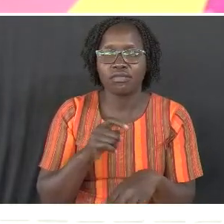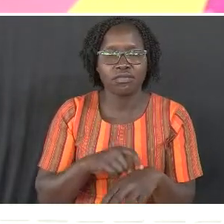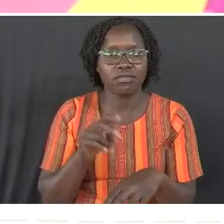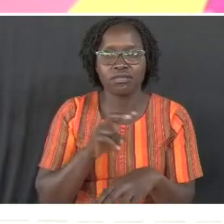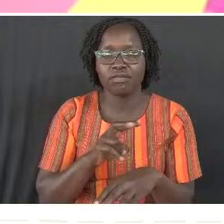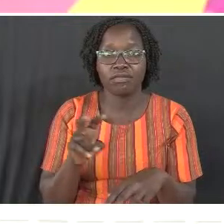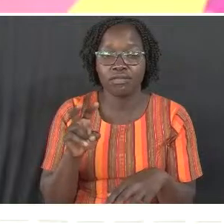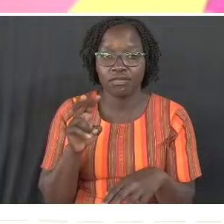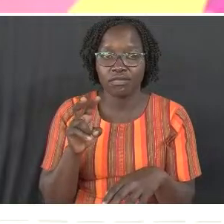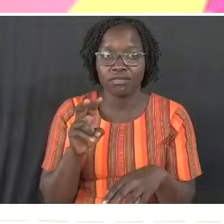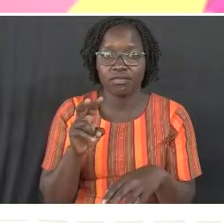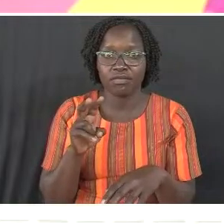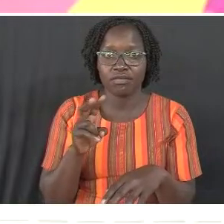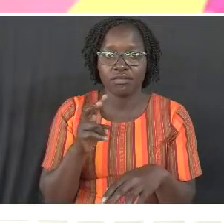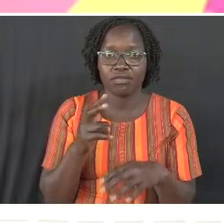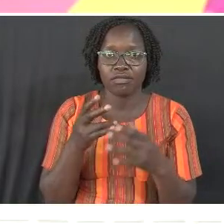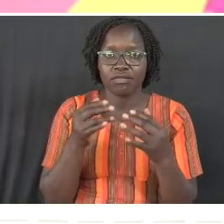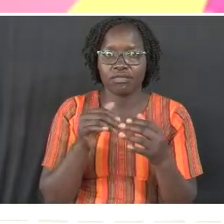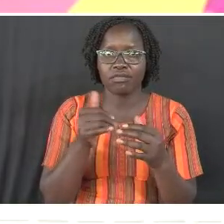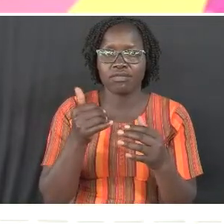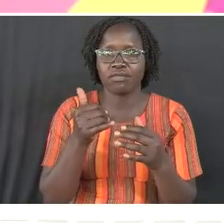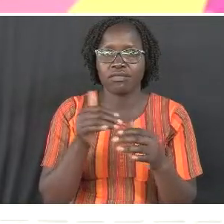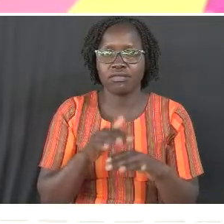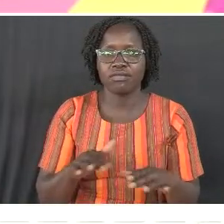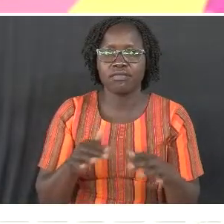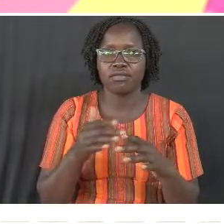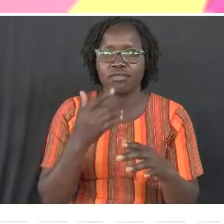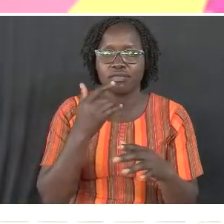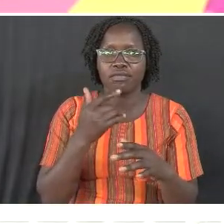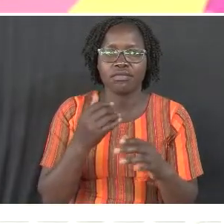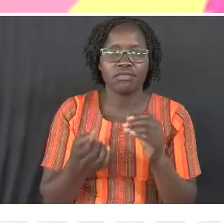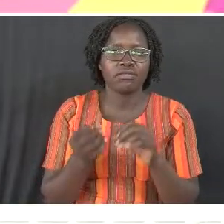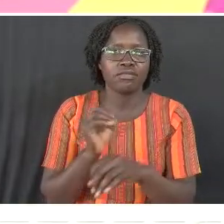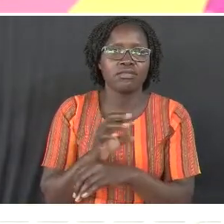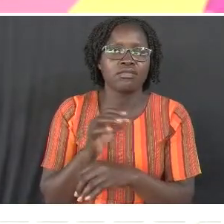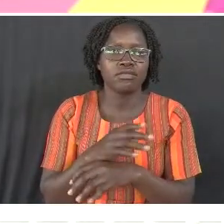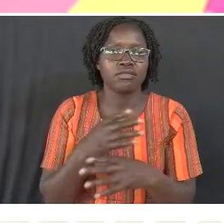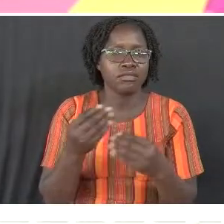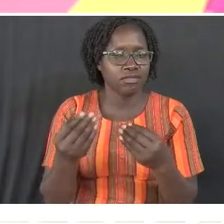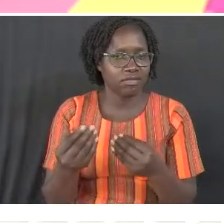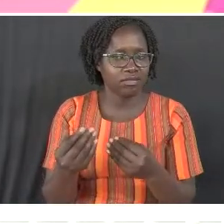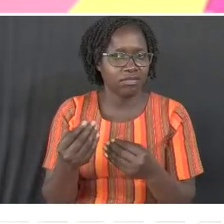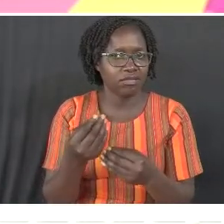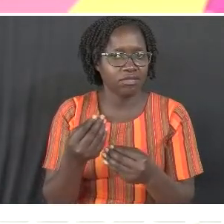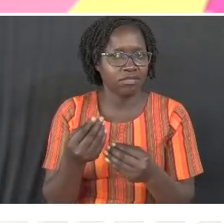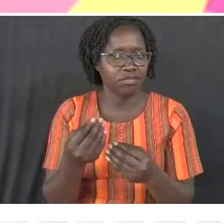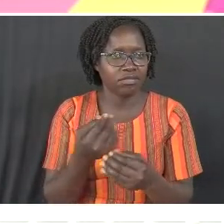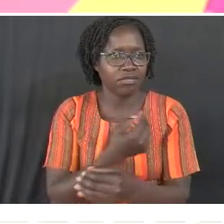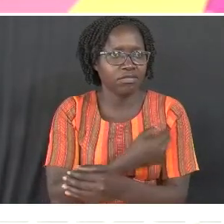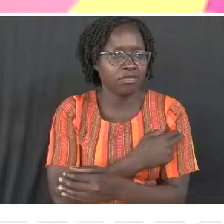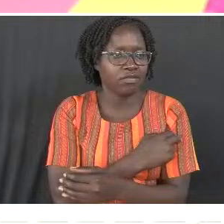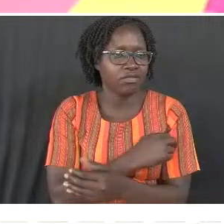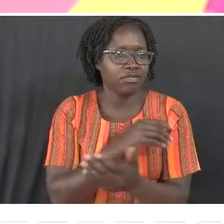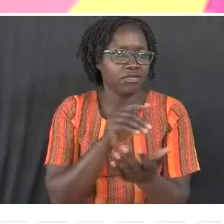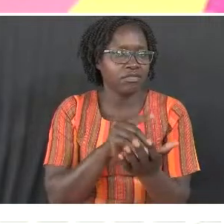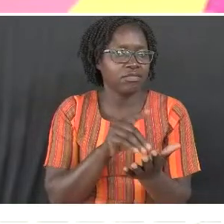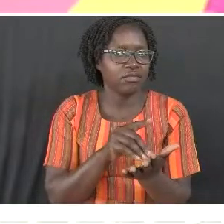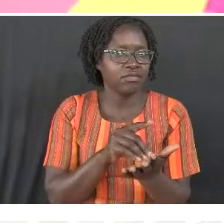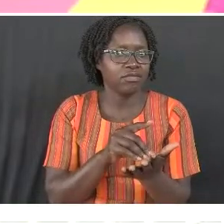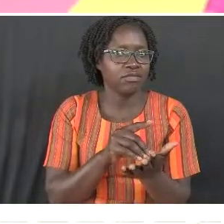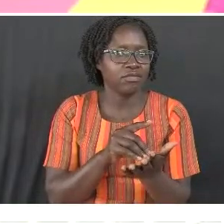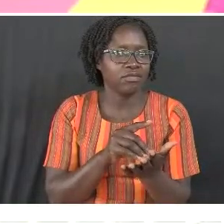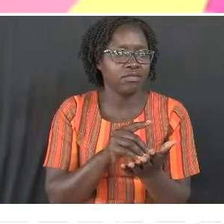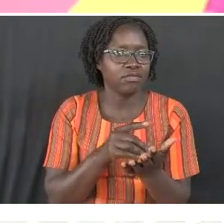see another tooth trying to come out, what you always advise is you take the child to the dentist and